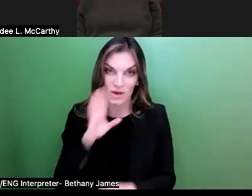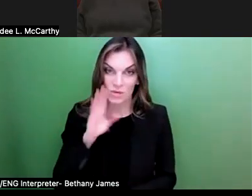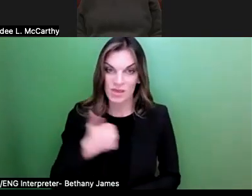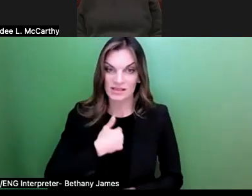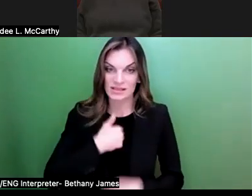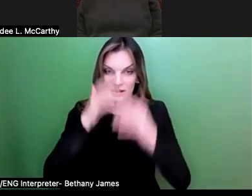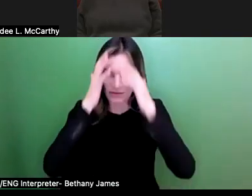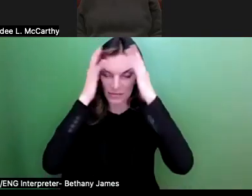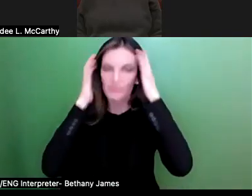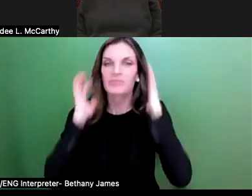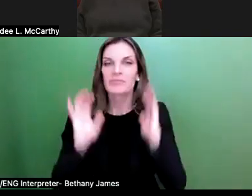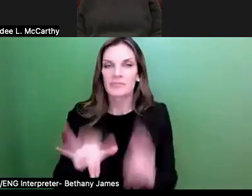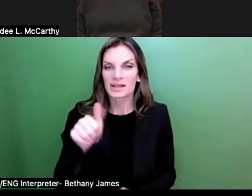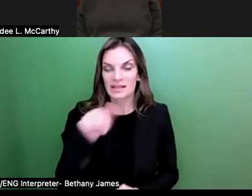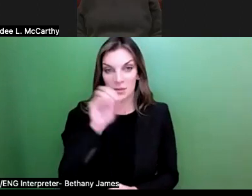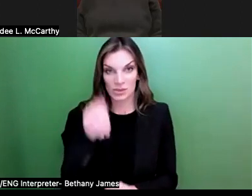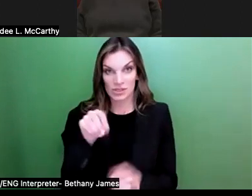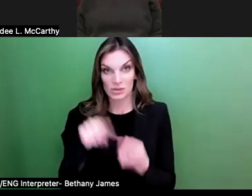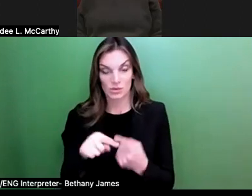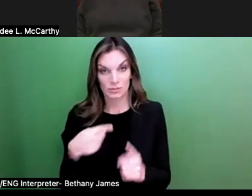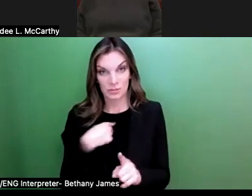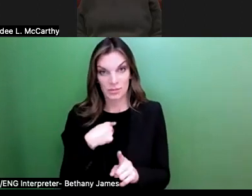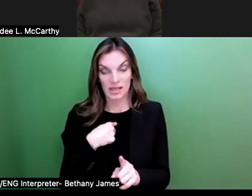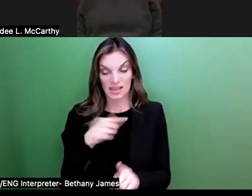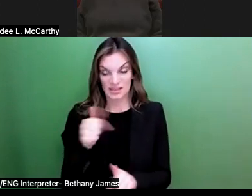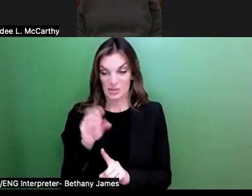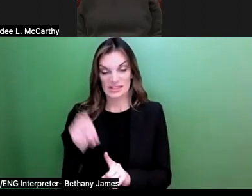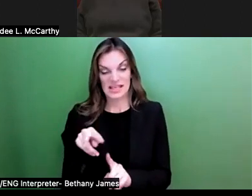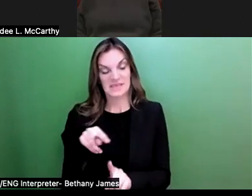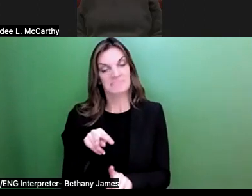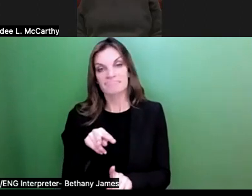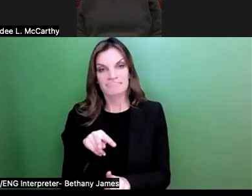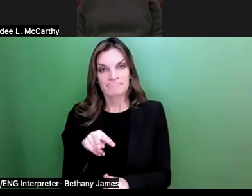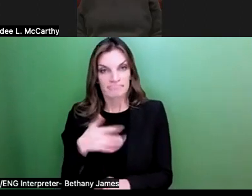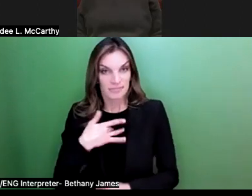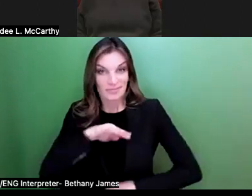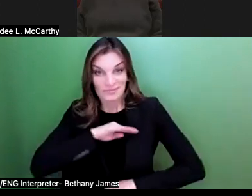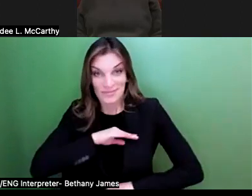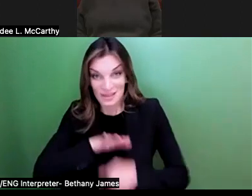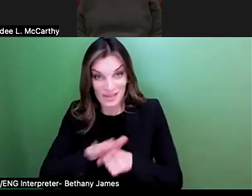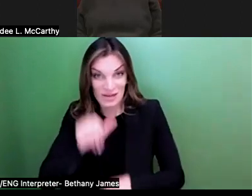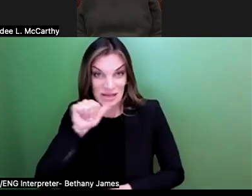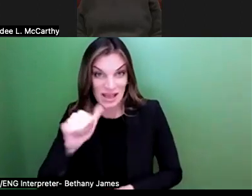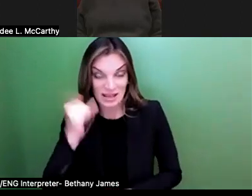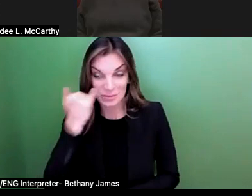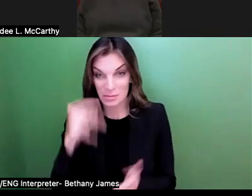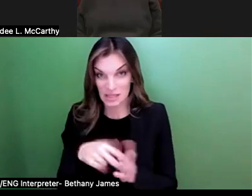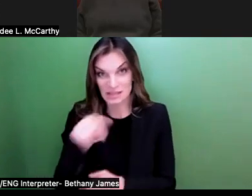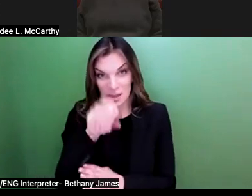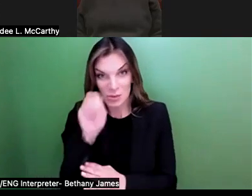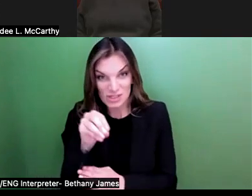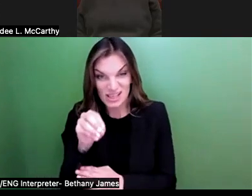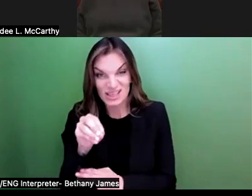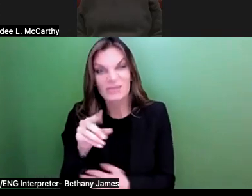of 10% is not something that I'm comfortable with. It's not enough, because if we stay with that, that means people actually